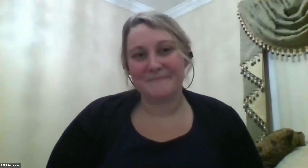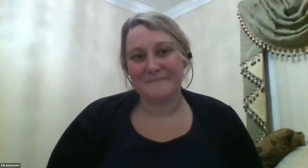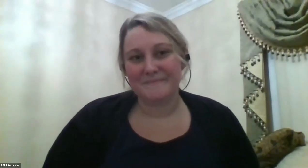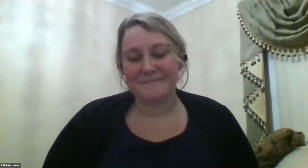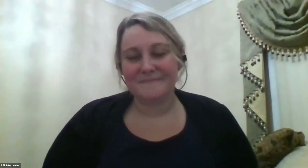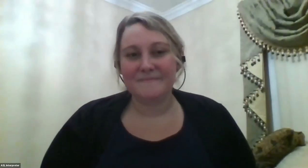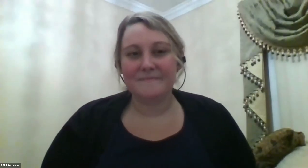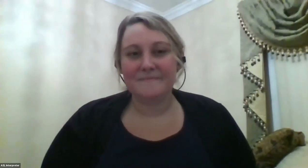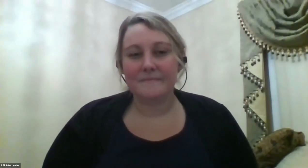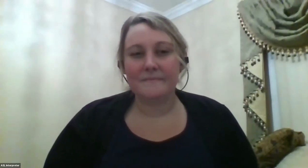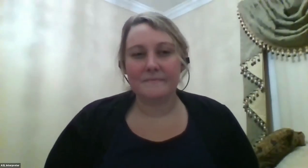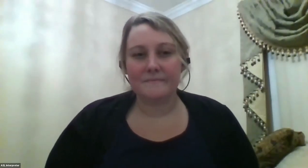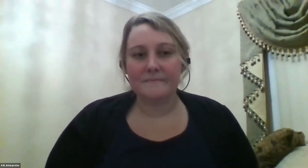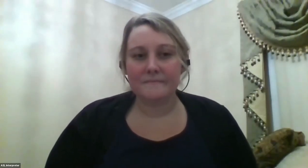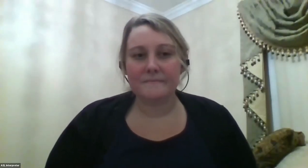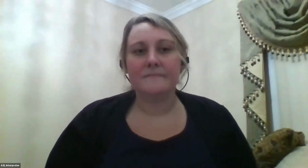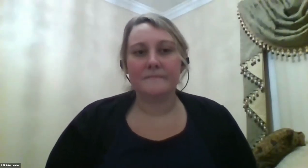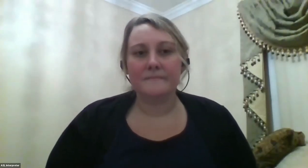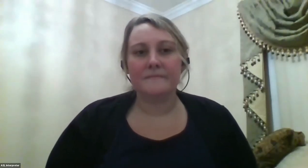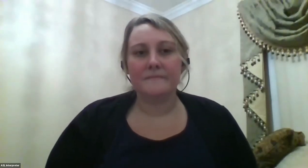there are other questions that people want to submit